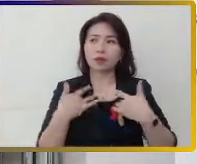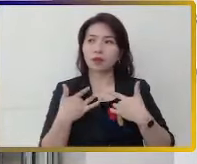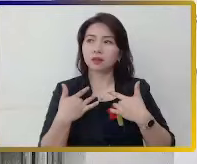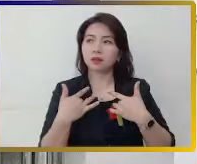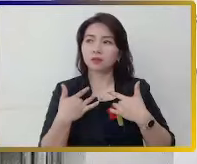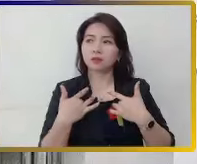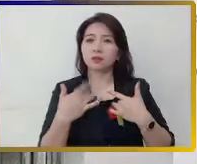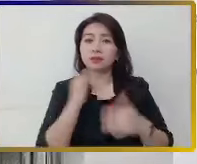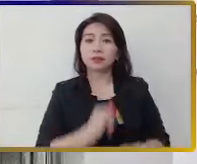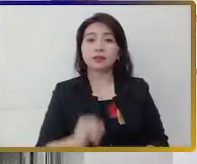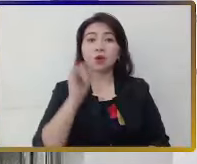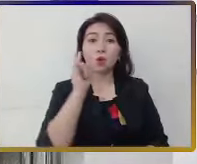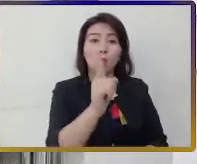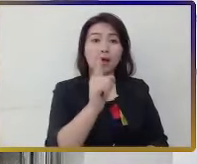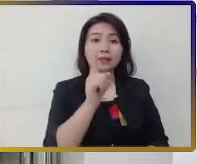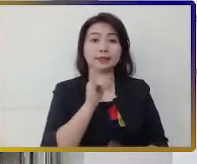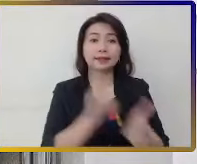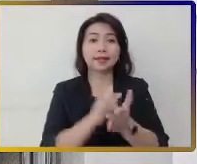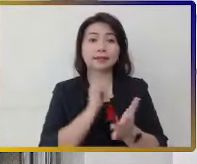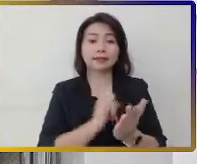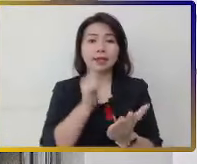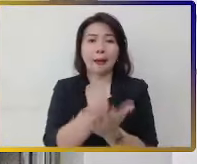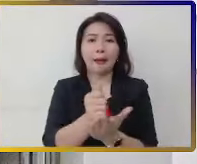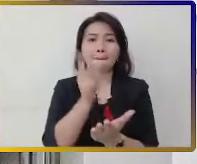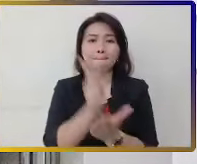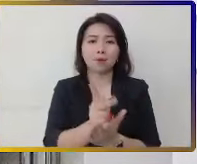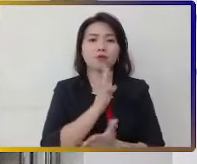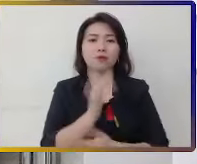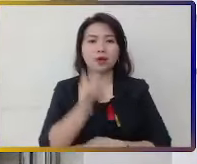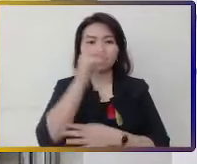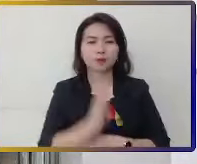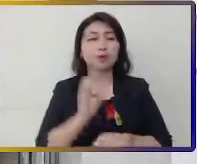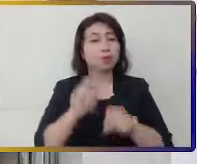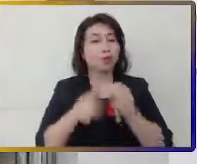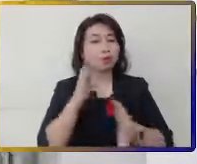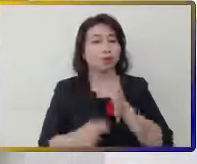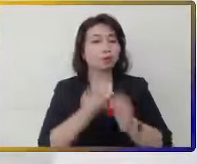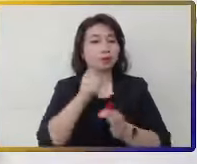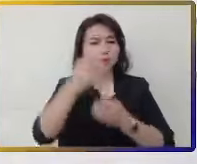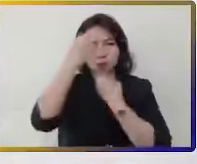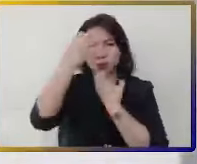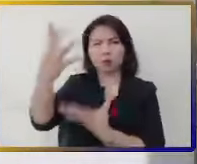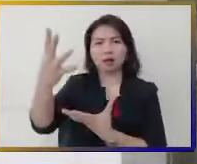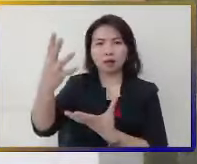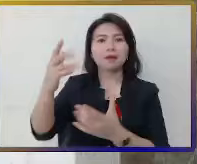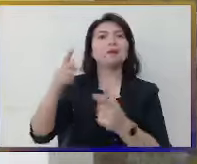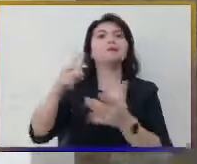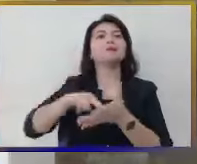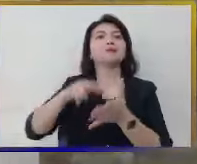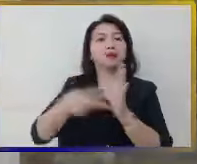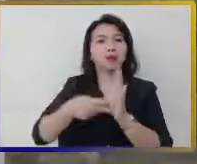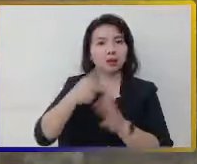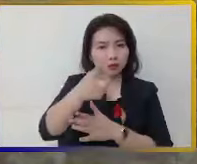ay isang aprobado ng Diyos. Therefore, pagka sinunod mo ito, ay aprobado ka ng Diyos.